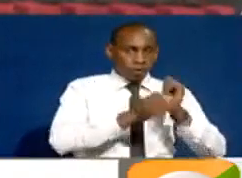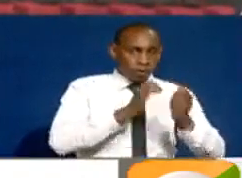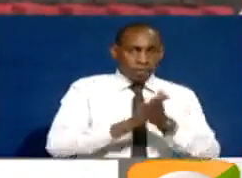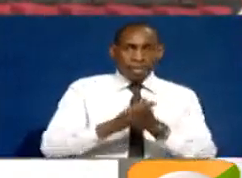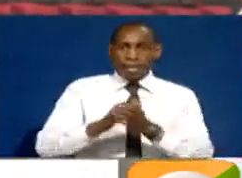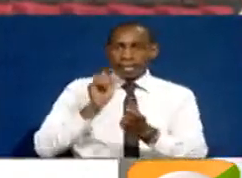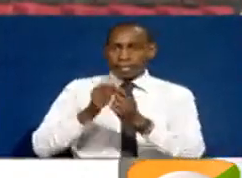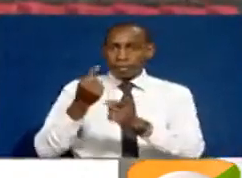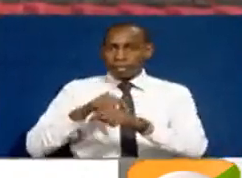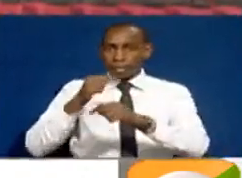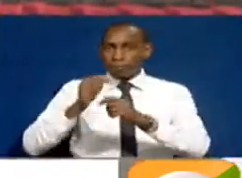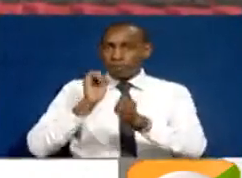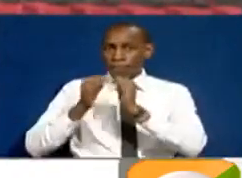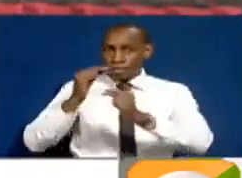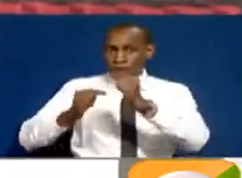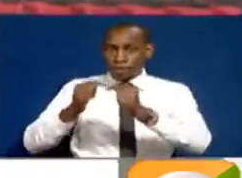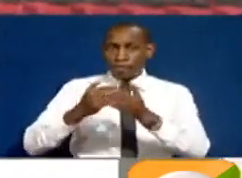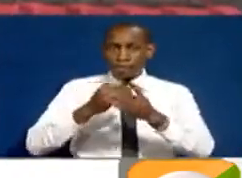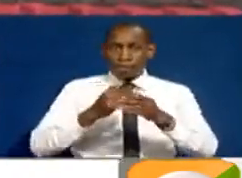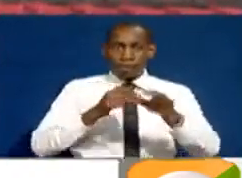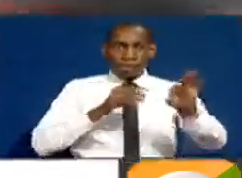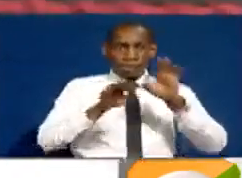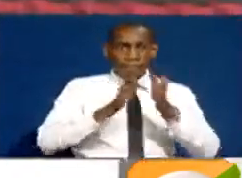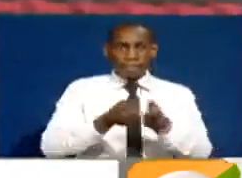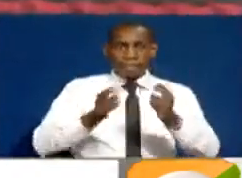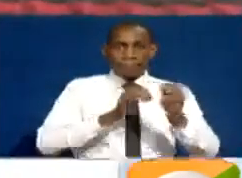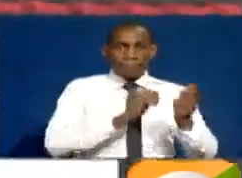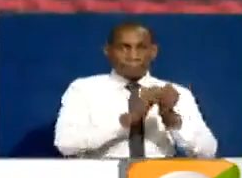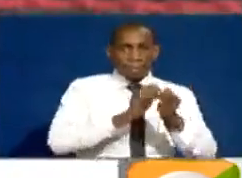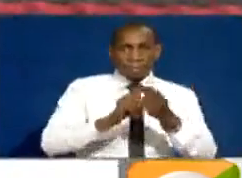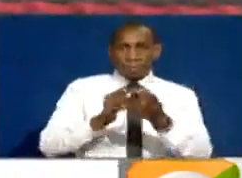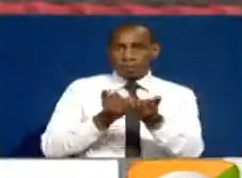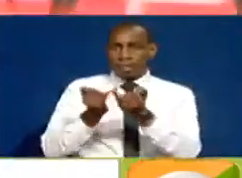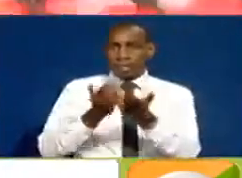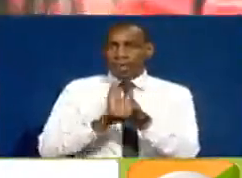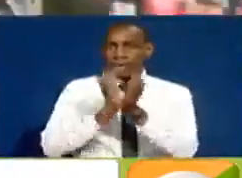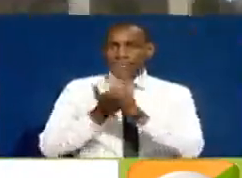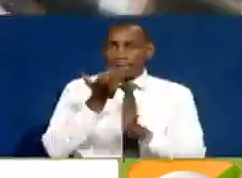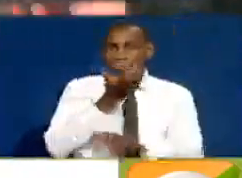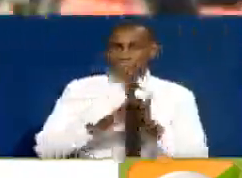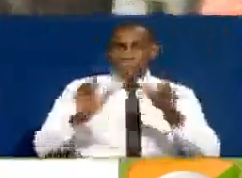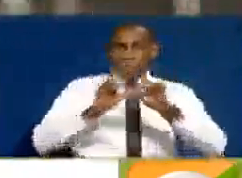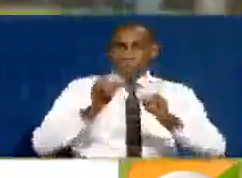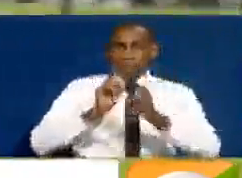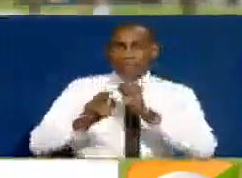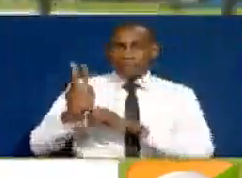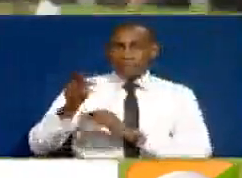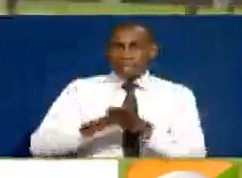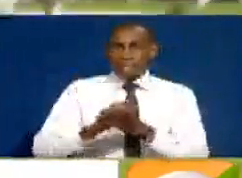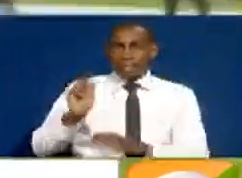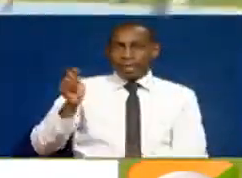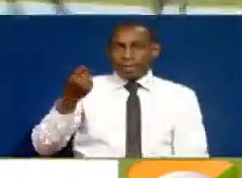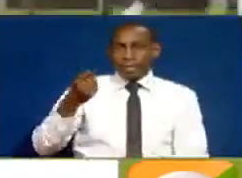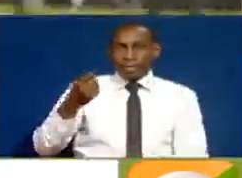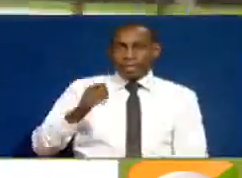and 1 in-competition test ahead of the trials will be held on Friday and Saturday at the Kasarani Stadium. According to Athletics Kenya President Jackson